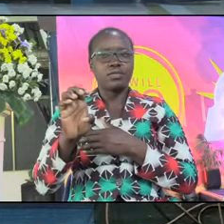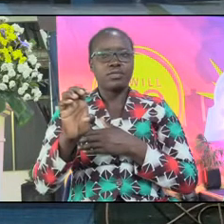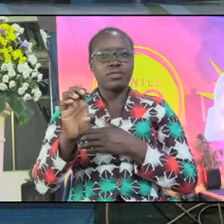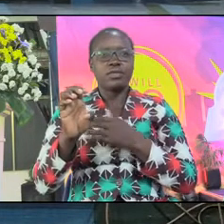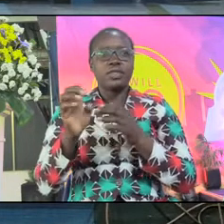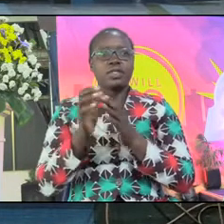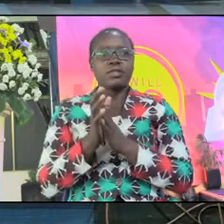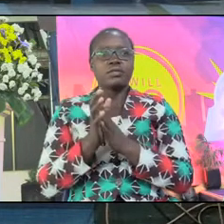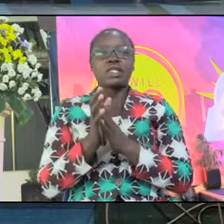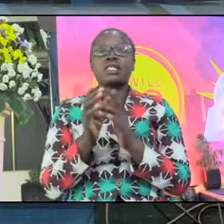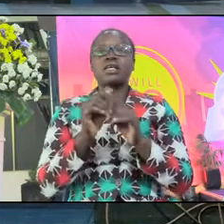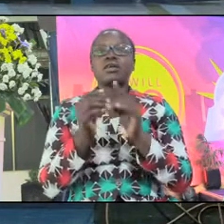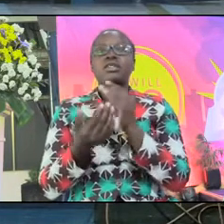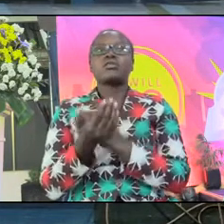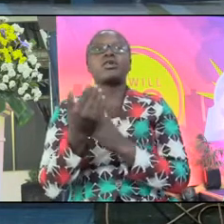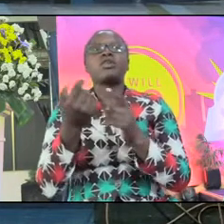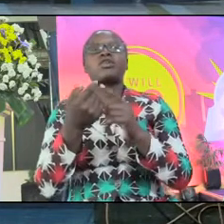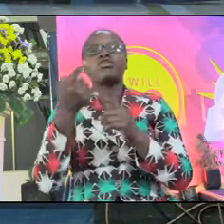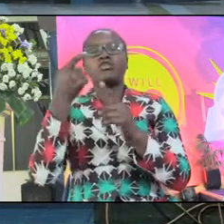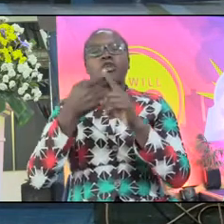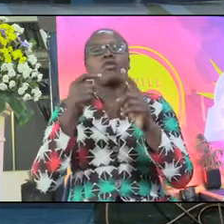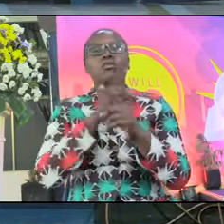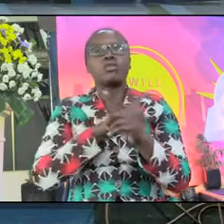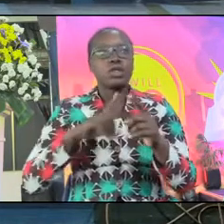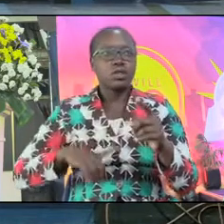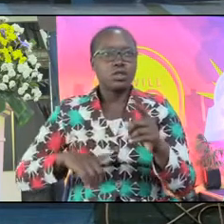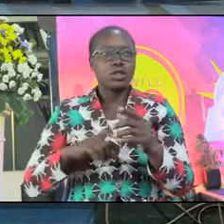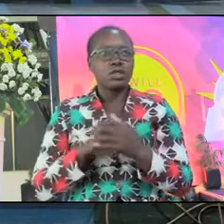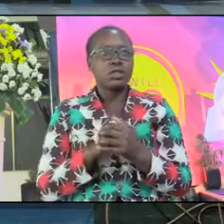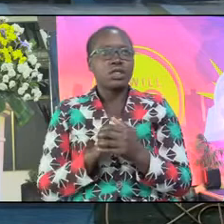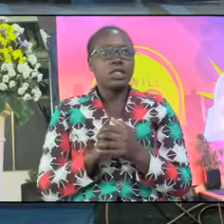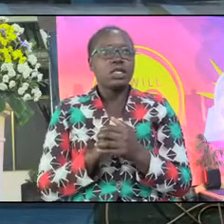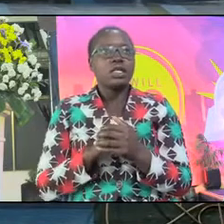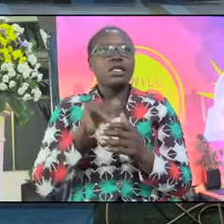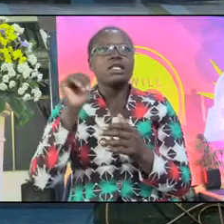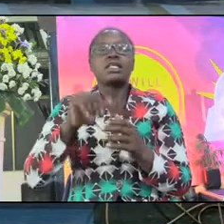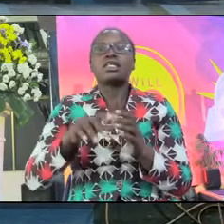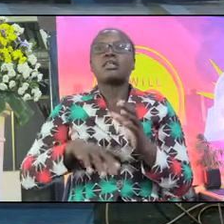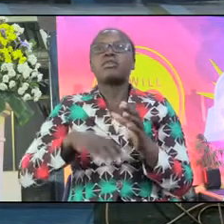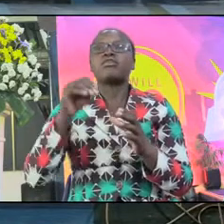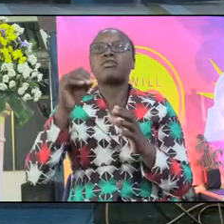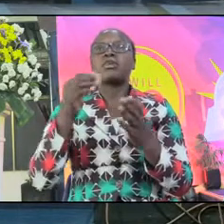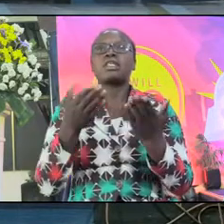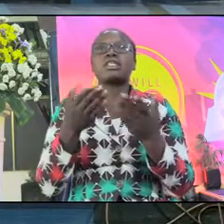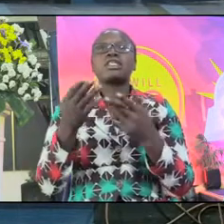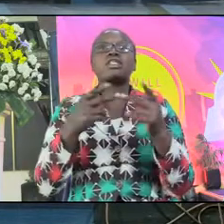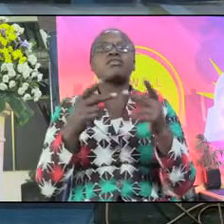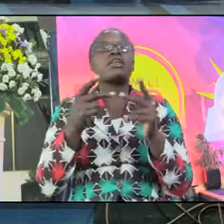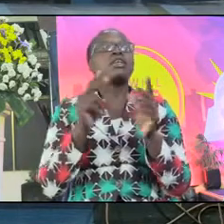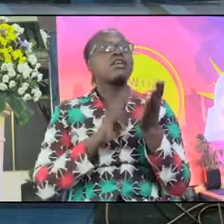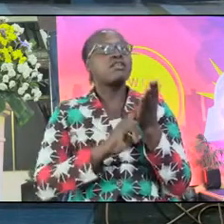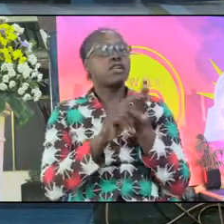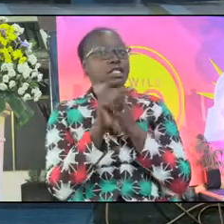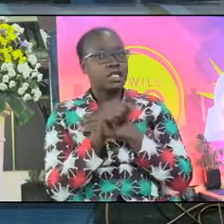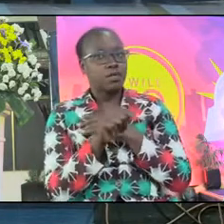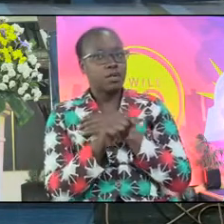There's a word this morning from the Lord that can be found in this very